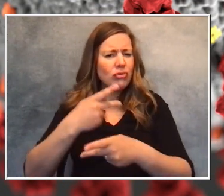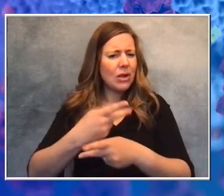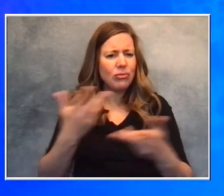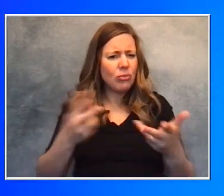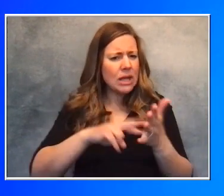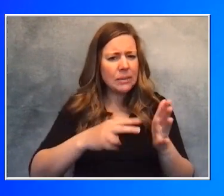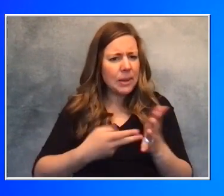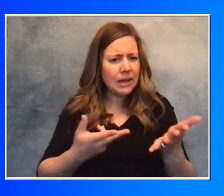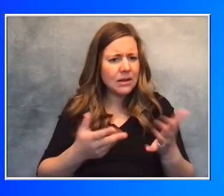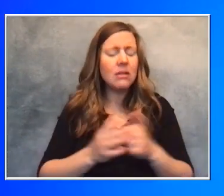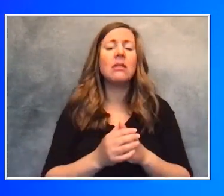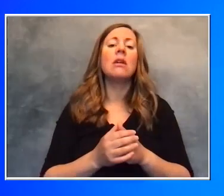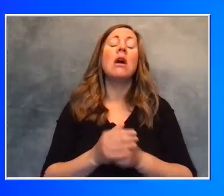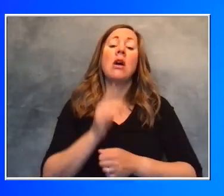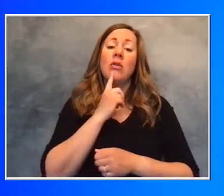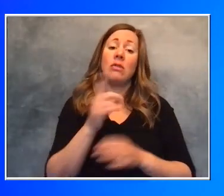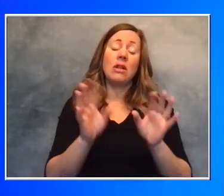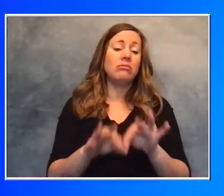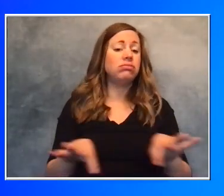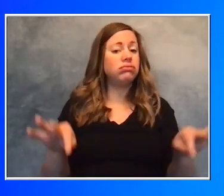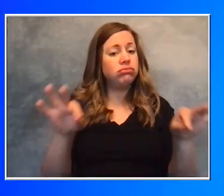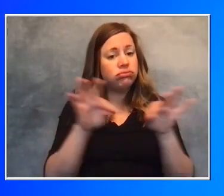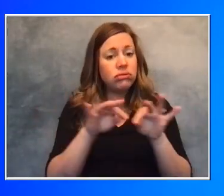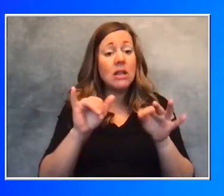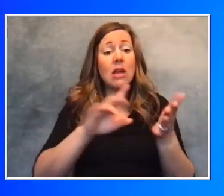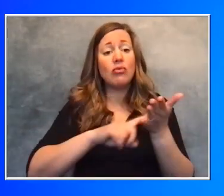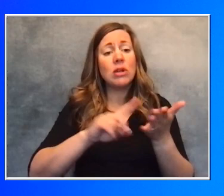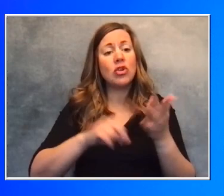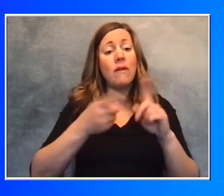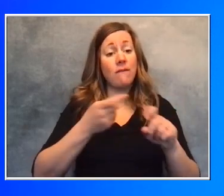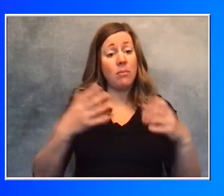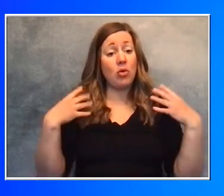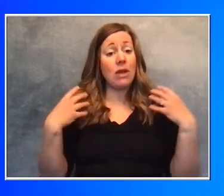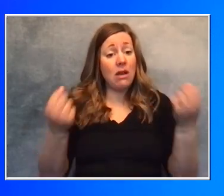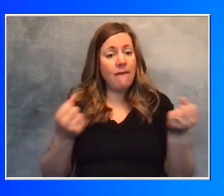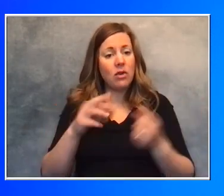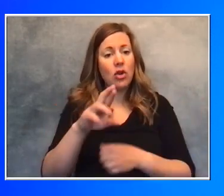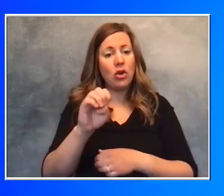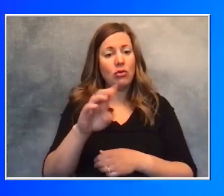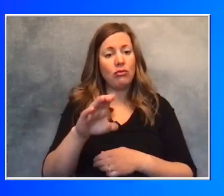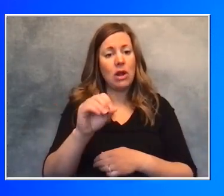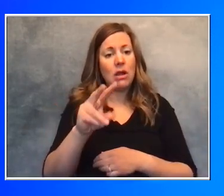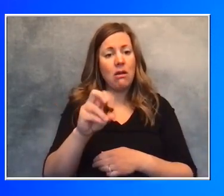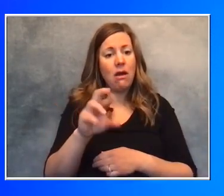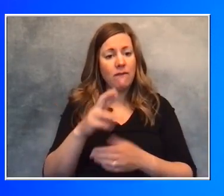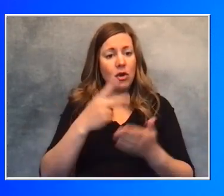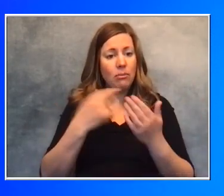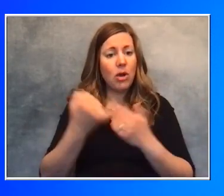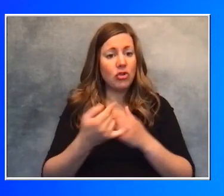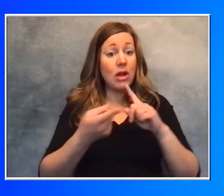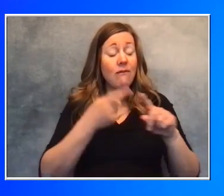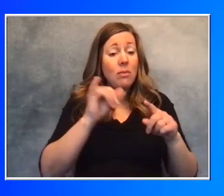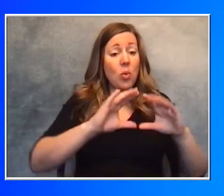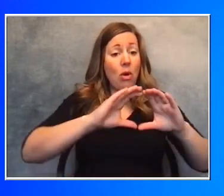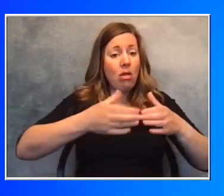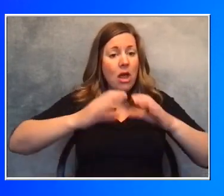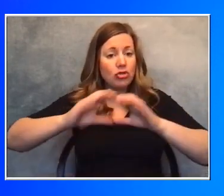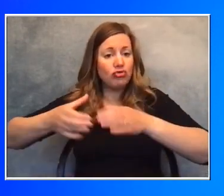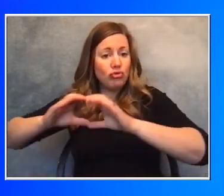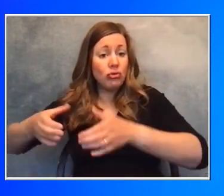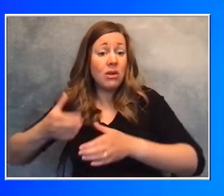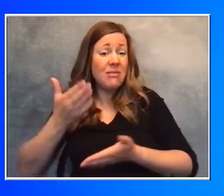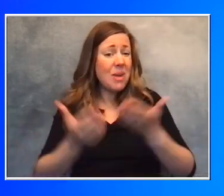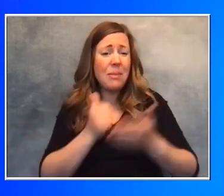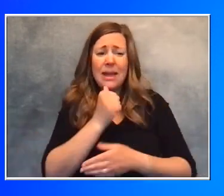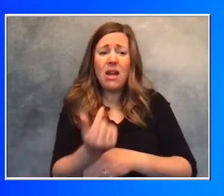and this comes out of research from the Recover Project about these clusters, and I was referring to that. And there might not be one cause.